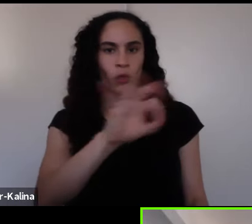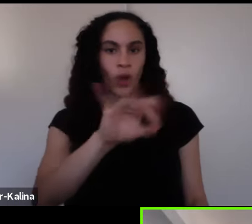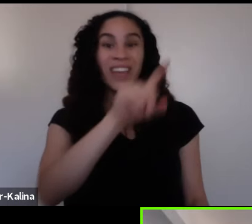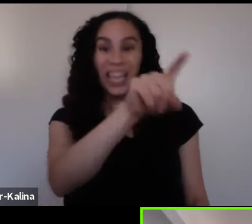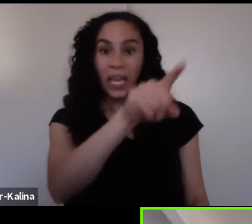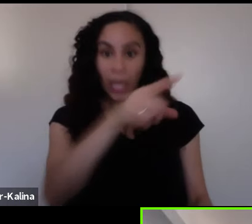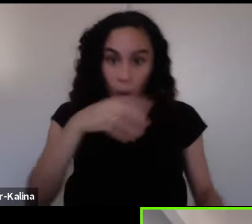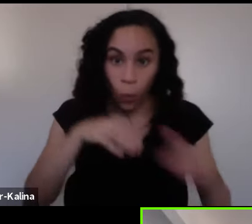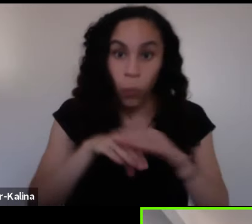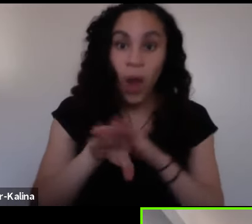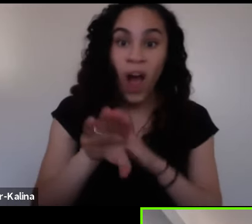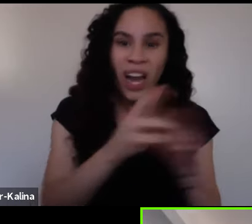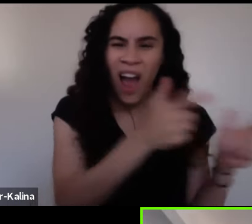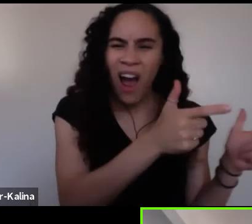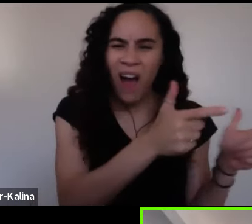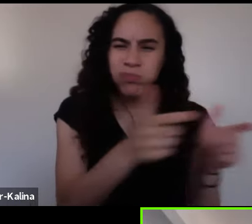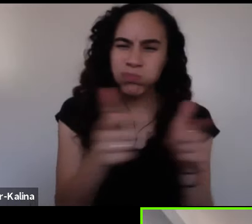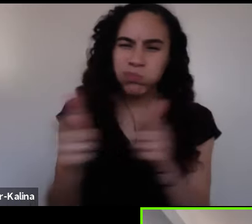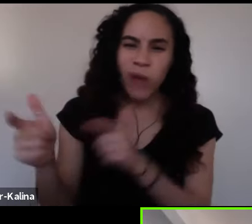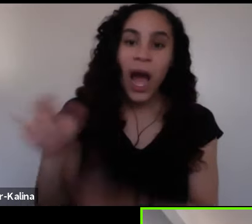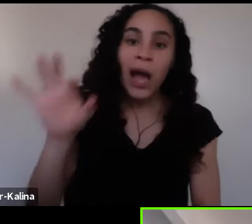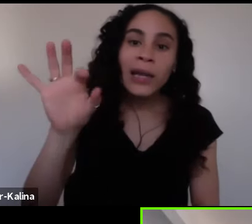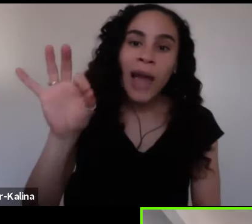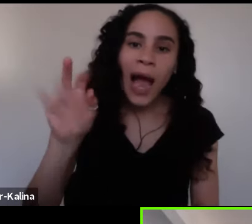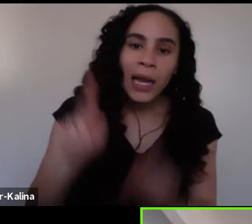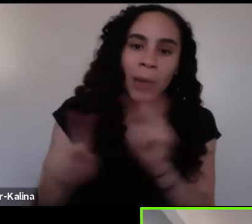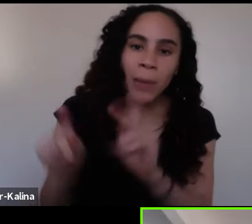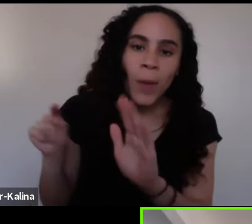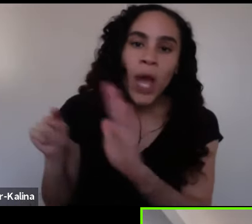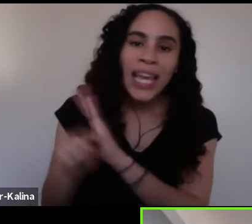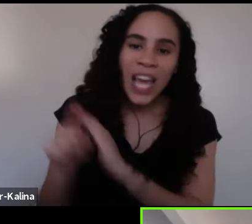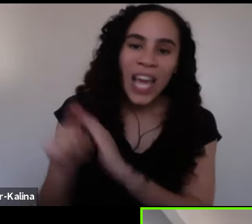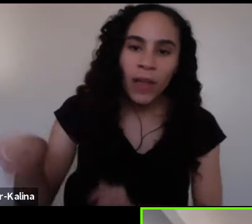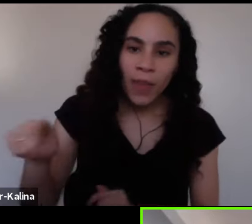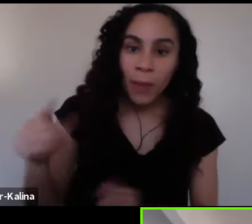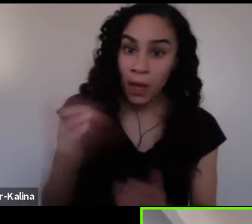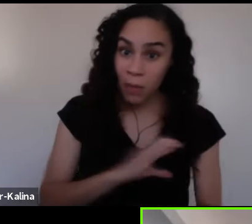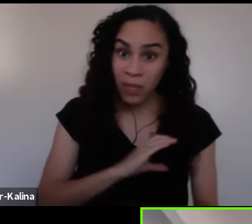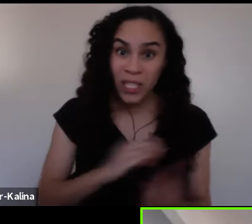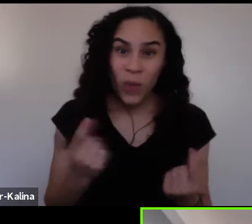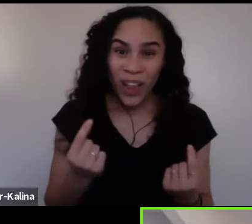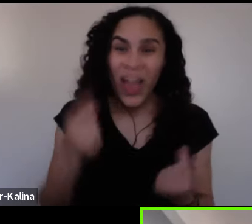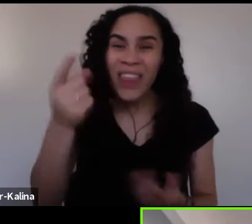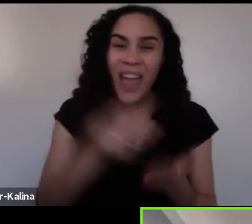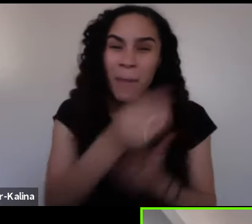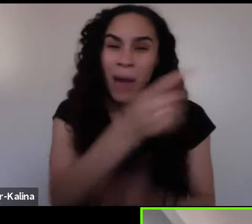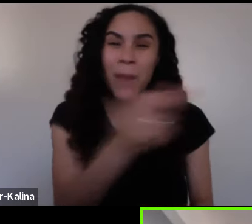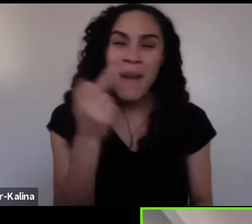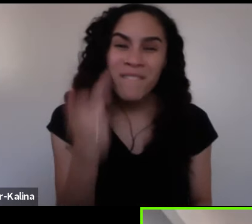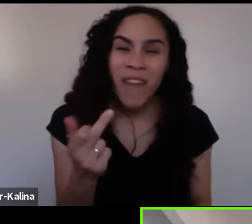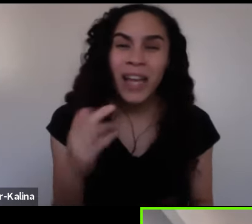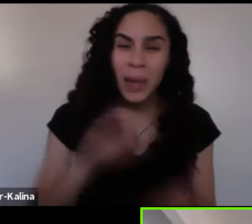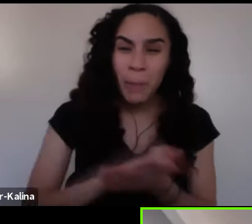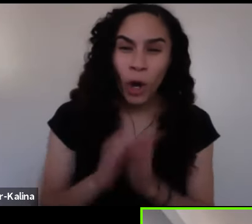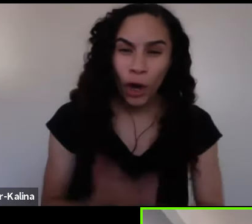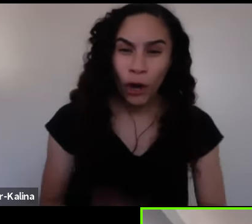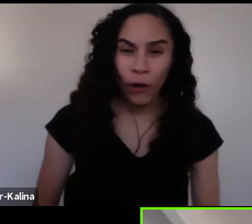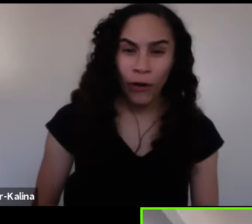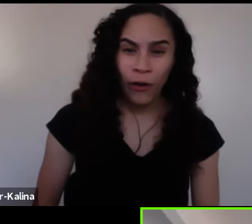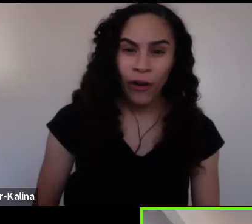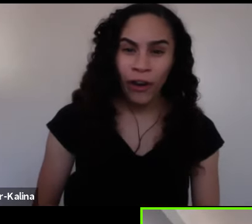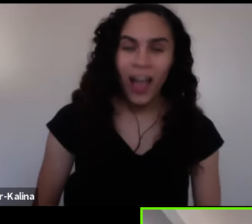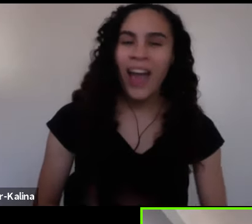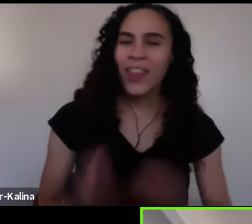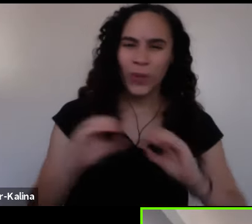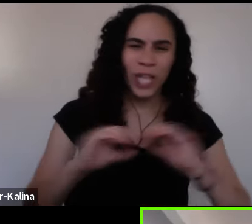people, right? 9 people and killed them. What did they do? They went and bought him a fucking burger. Yeah. Right? There was nobody